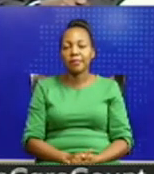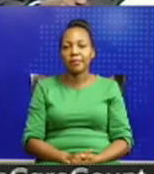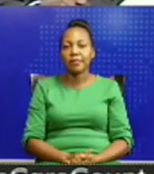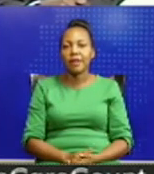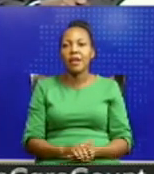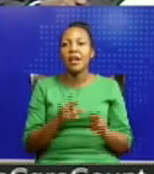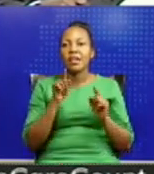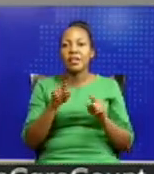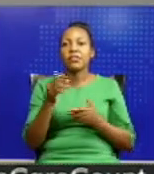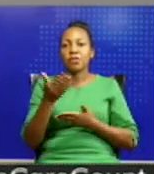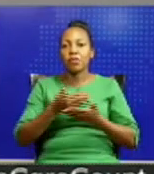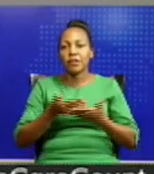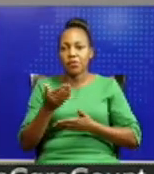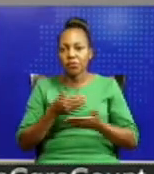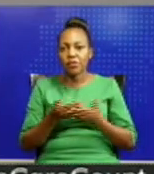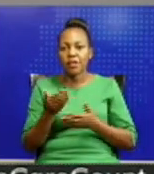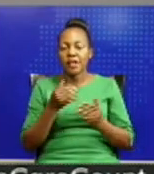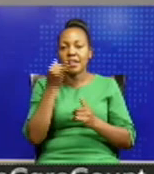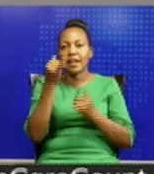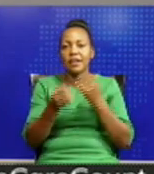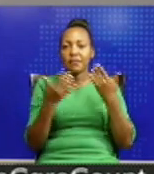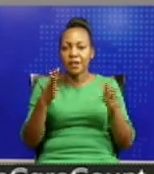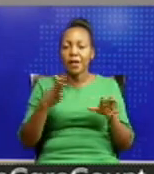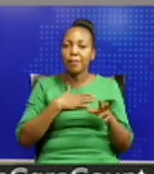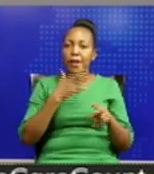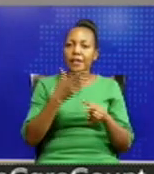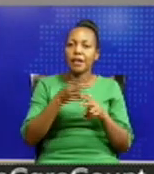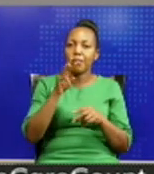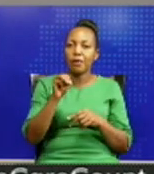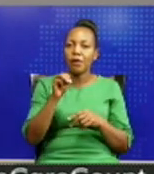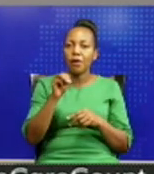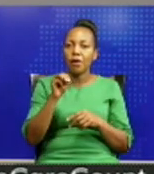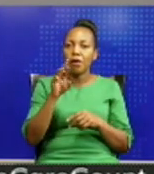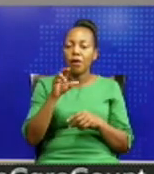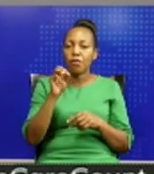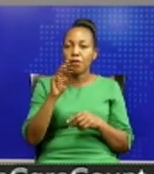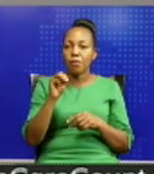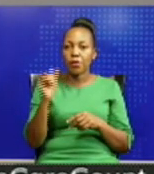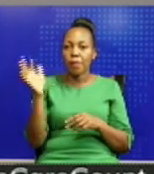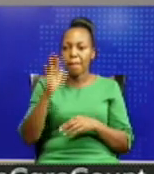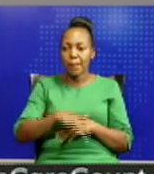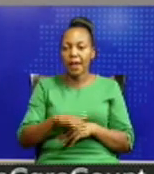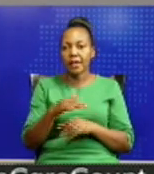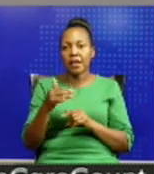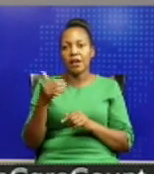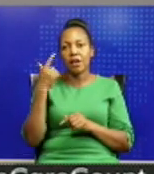And of course, this conversation has come to an end. My name is Romy Busiko. I'll largely return in less than